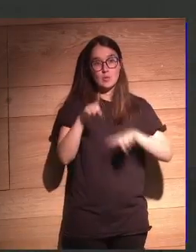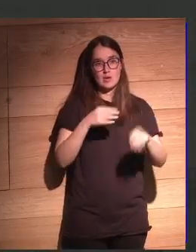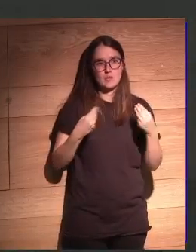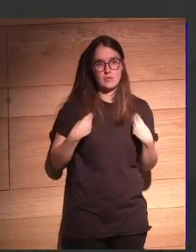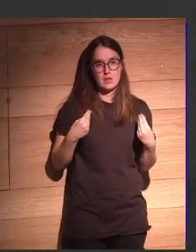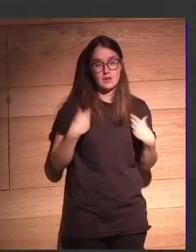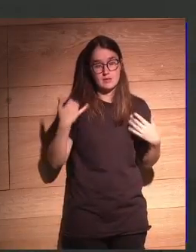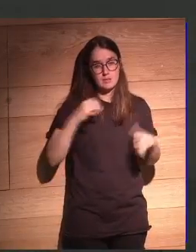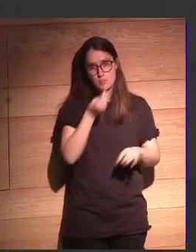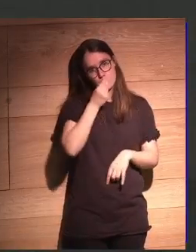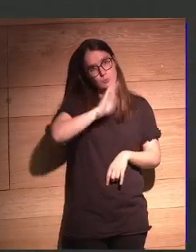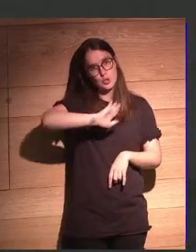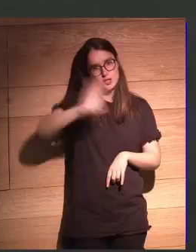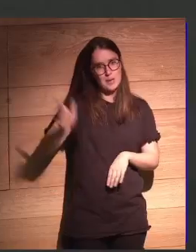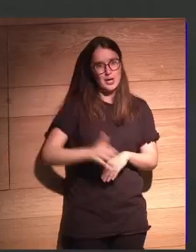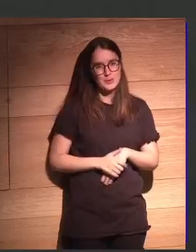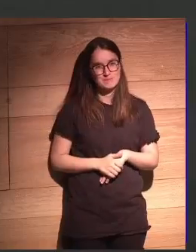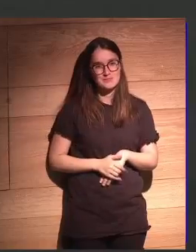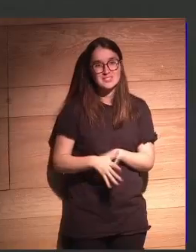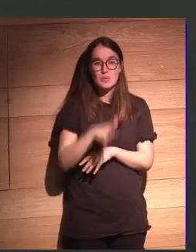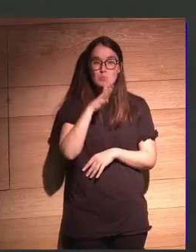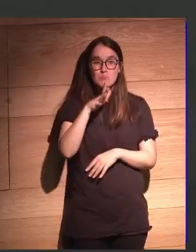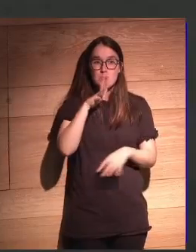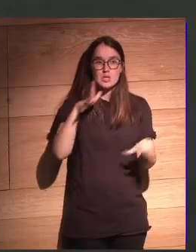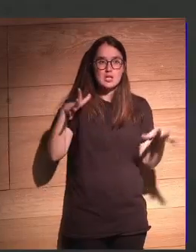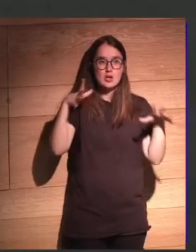in the market, and if they deal with the housing issue, I